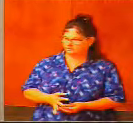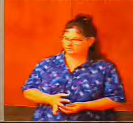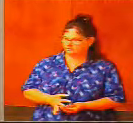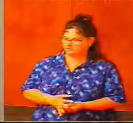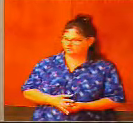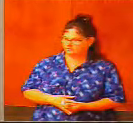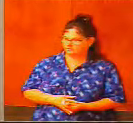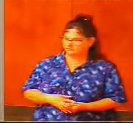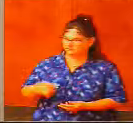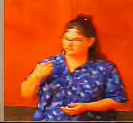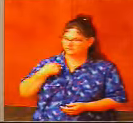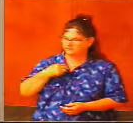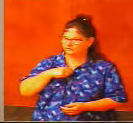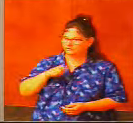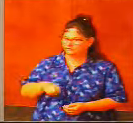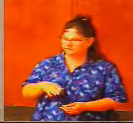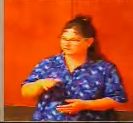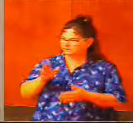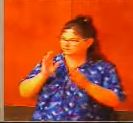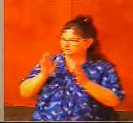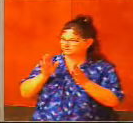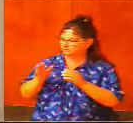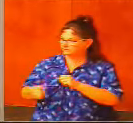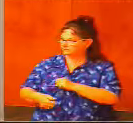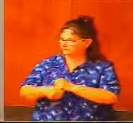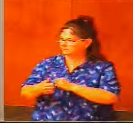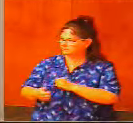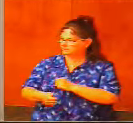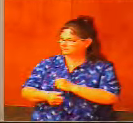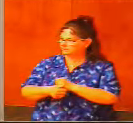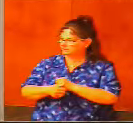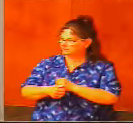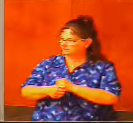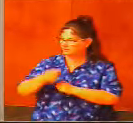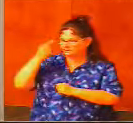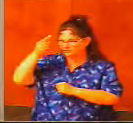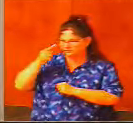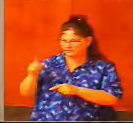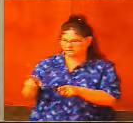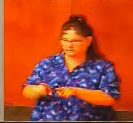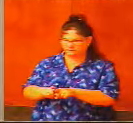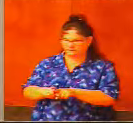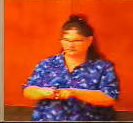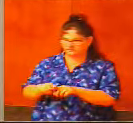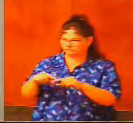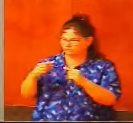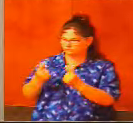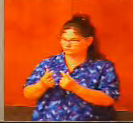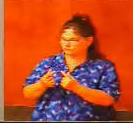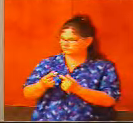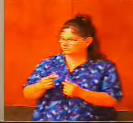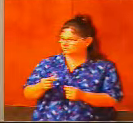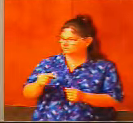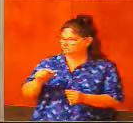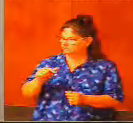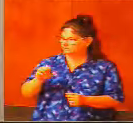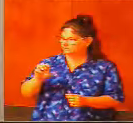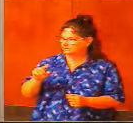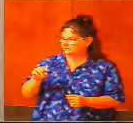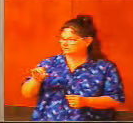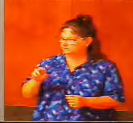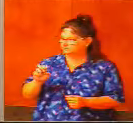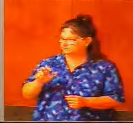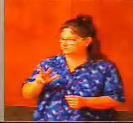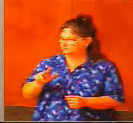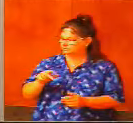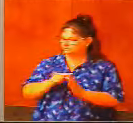We need to be aware of the danger of mob psychology. The law of Moses said in Exodus 23:2, you shall not follow a